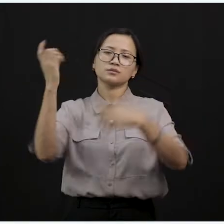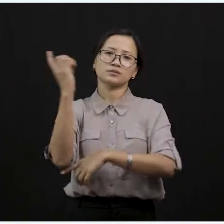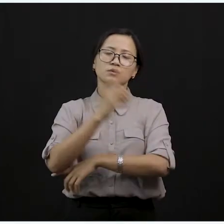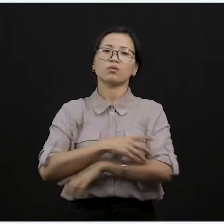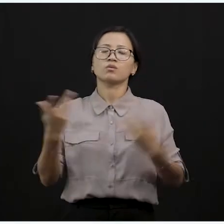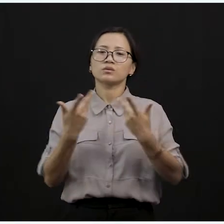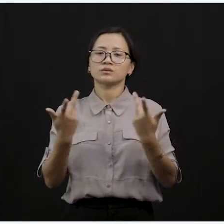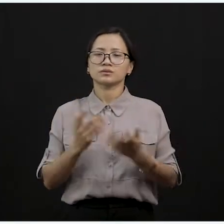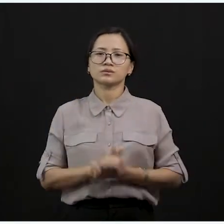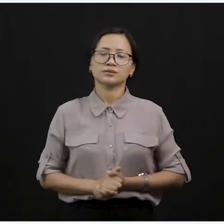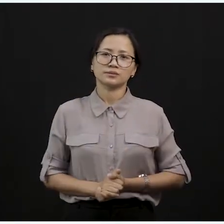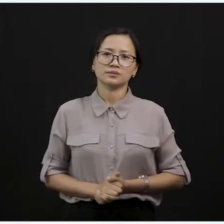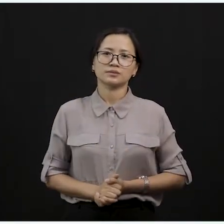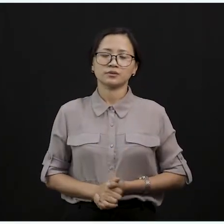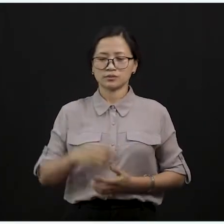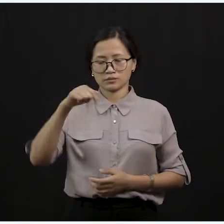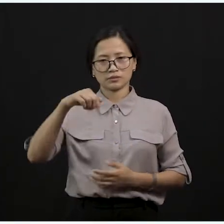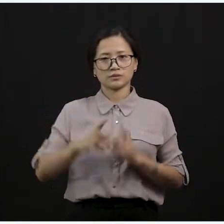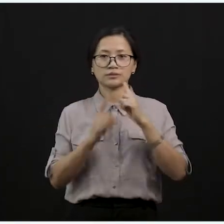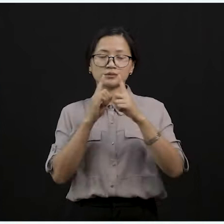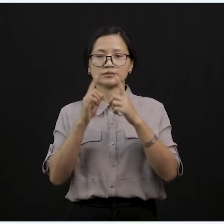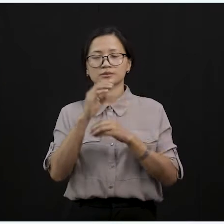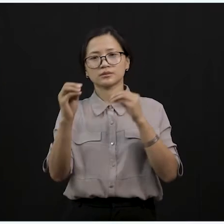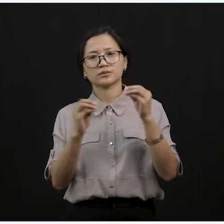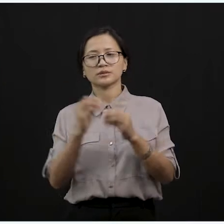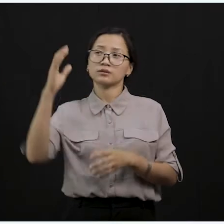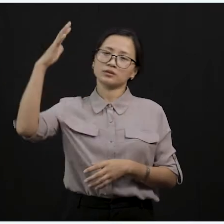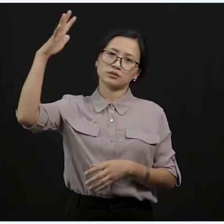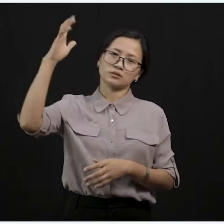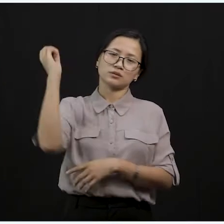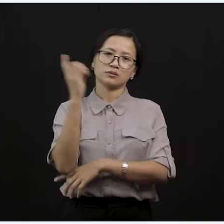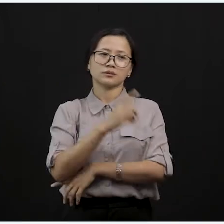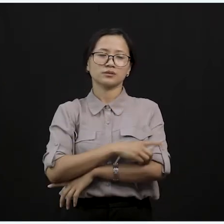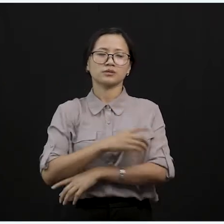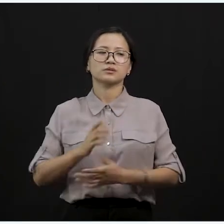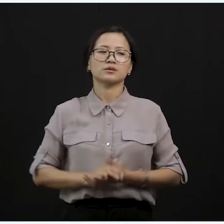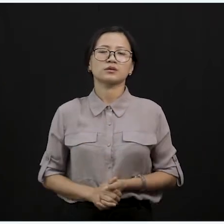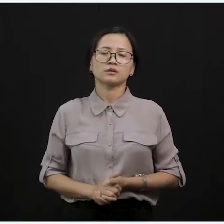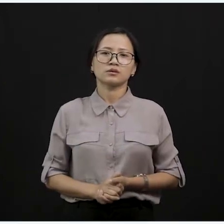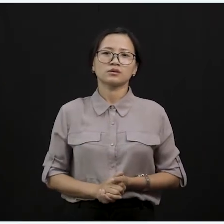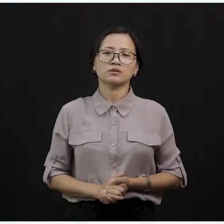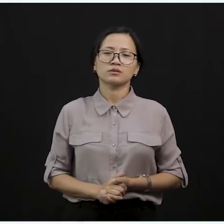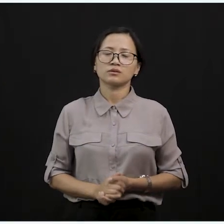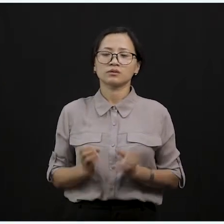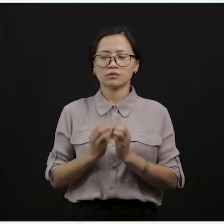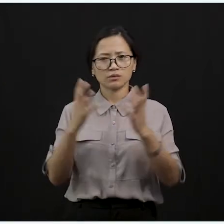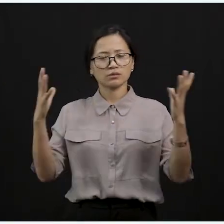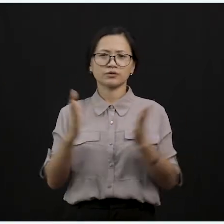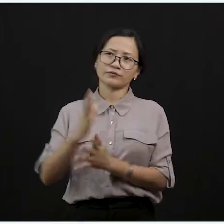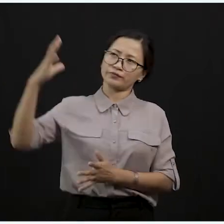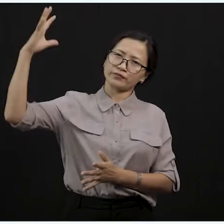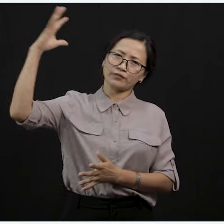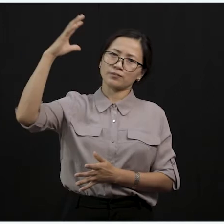seen what has happened. So now we have discussed about the sunny day, where we get a lot of